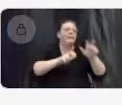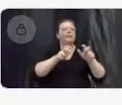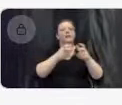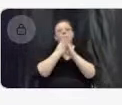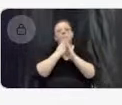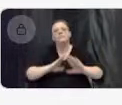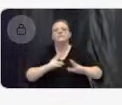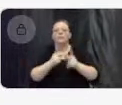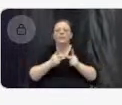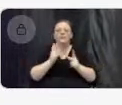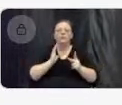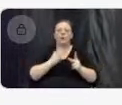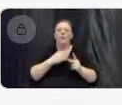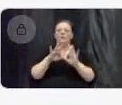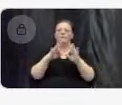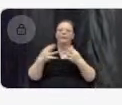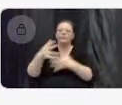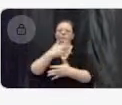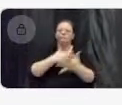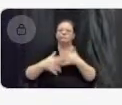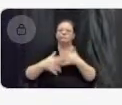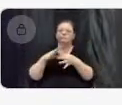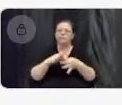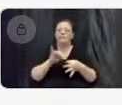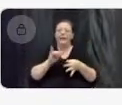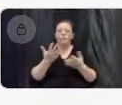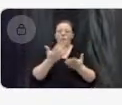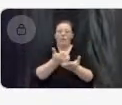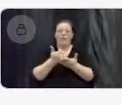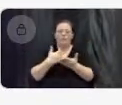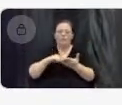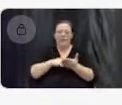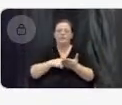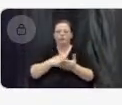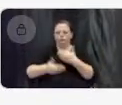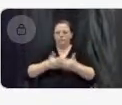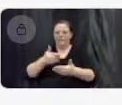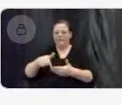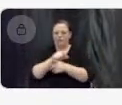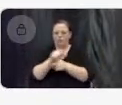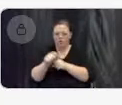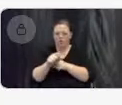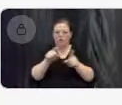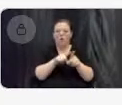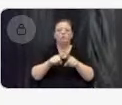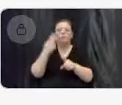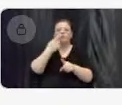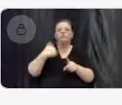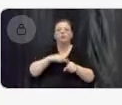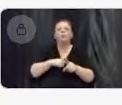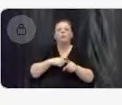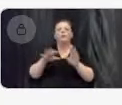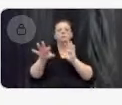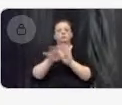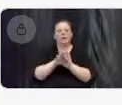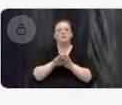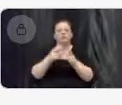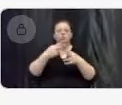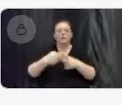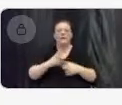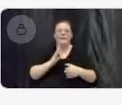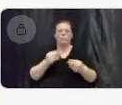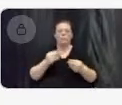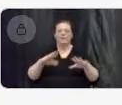family to spend time together and bond. This is what helped us get through this situation. This is also the reason we chose to name Mindful Properties for our